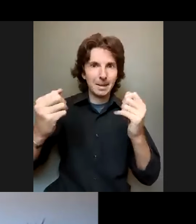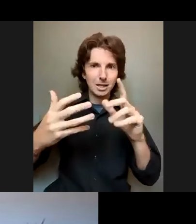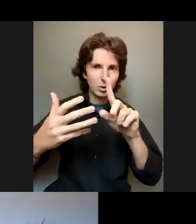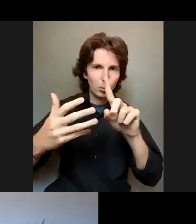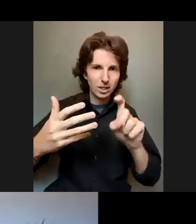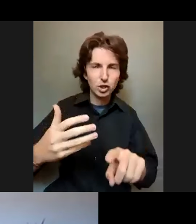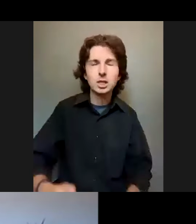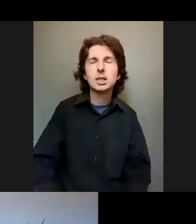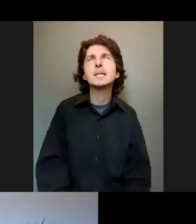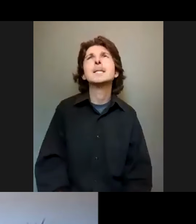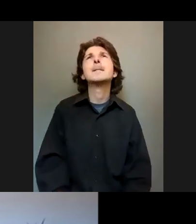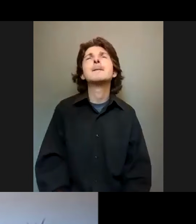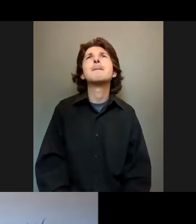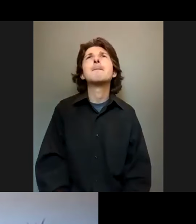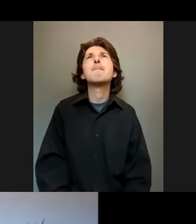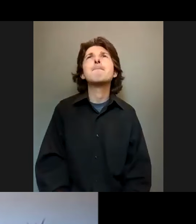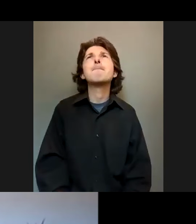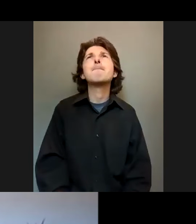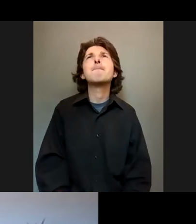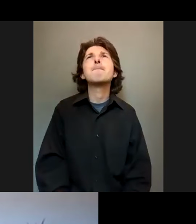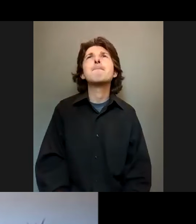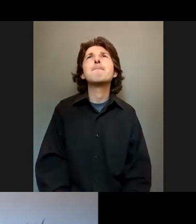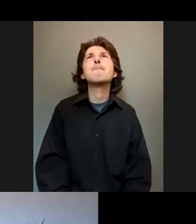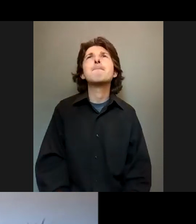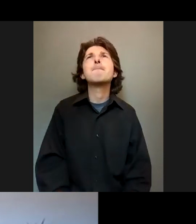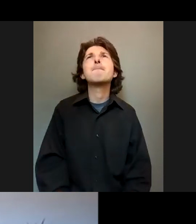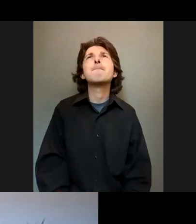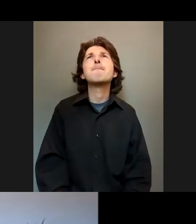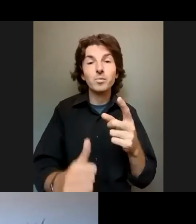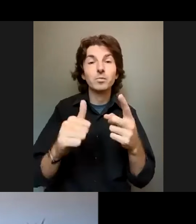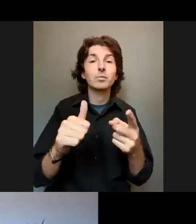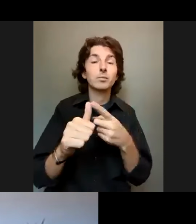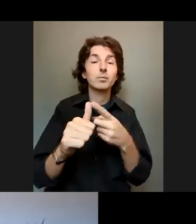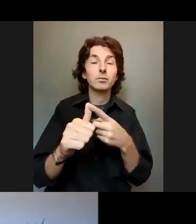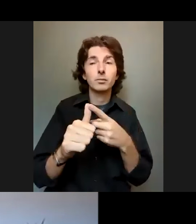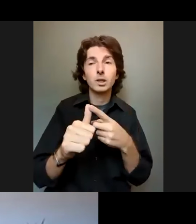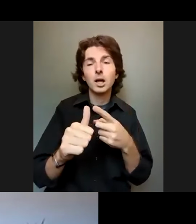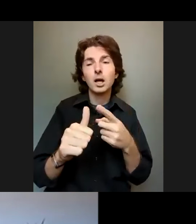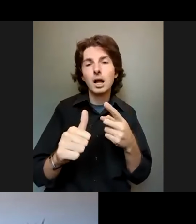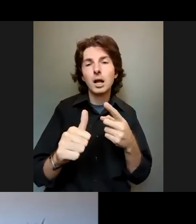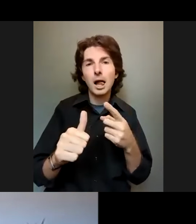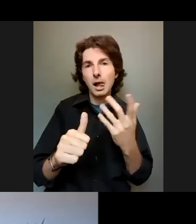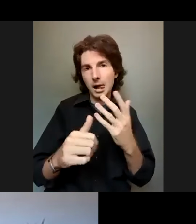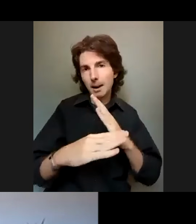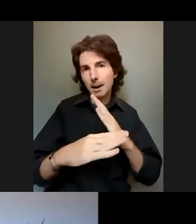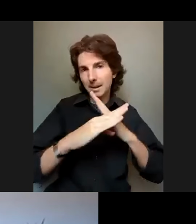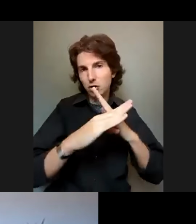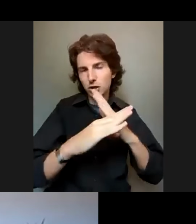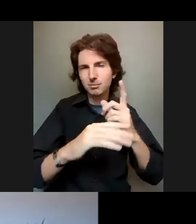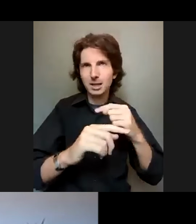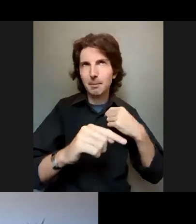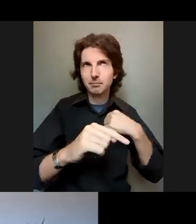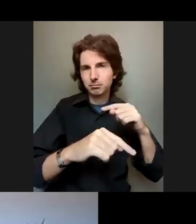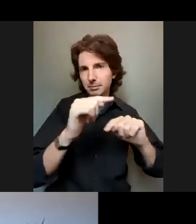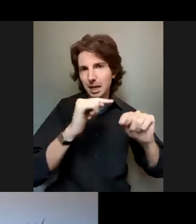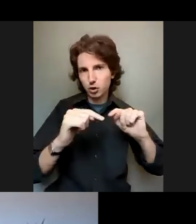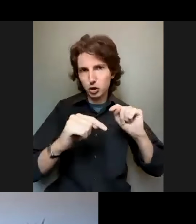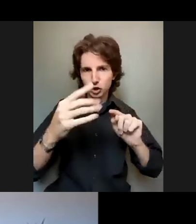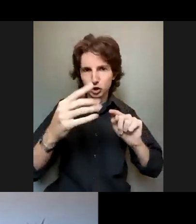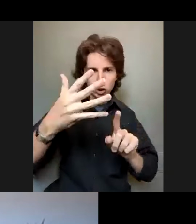from what you have said there. So one is barriers. I'm going to go backwards. So that we